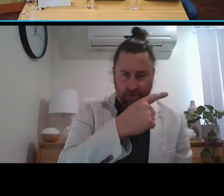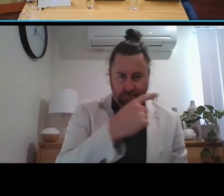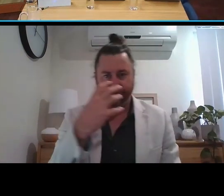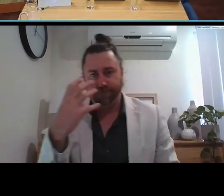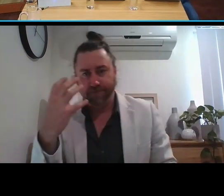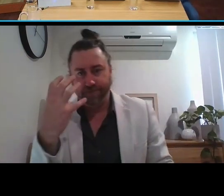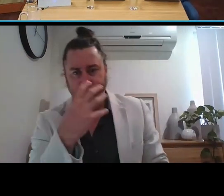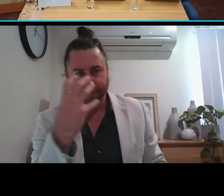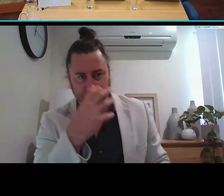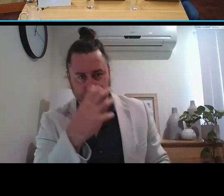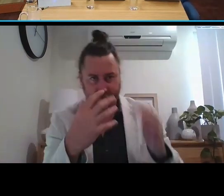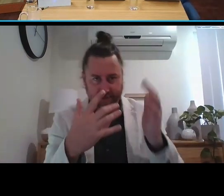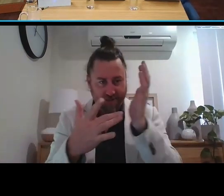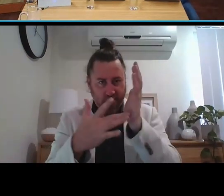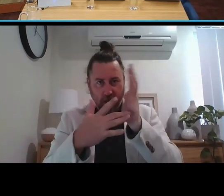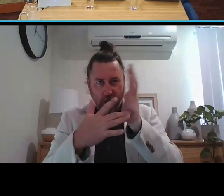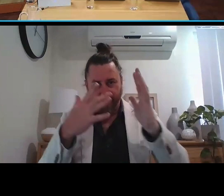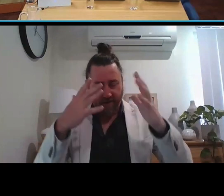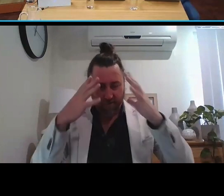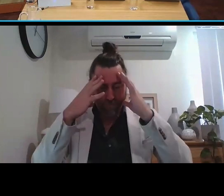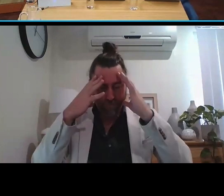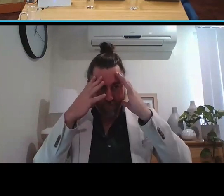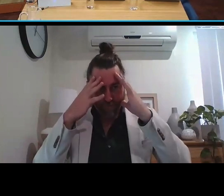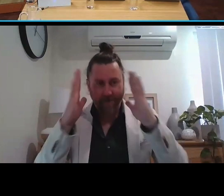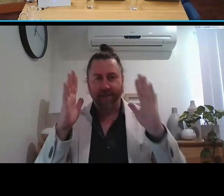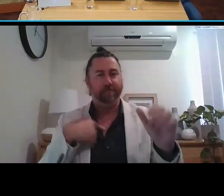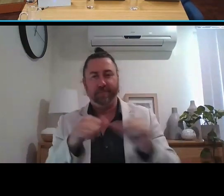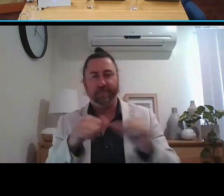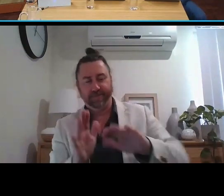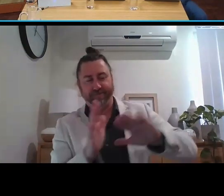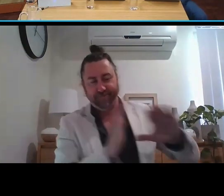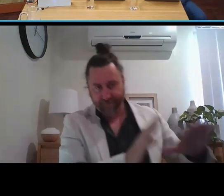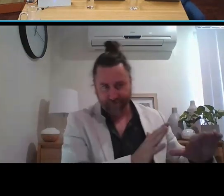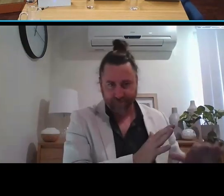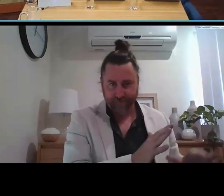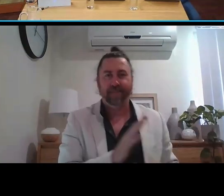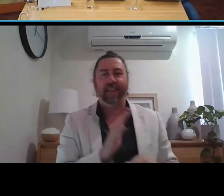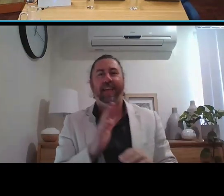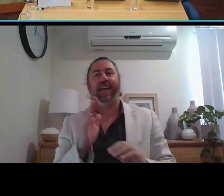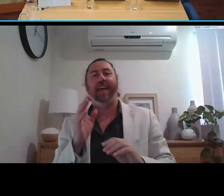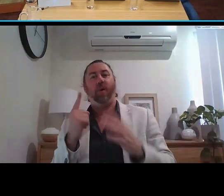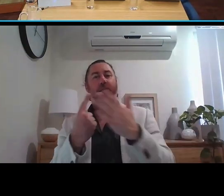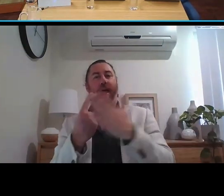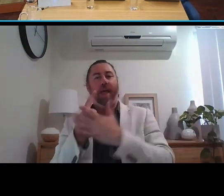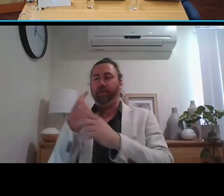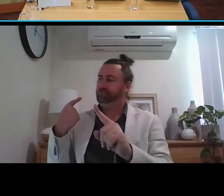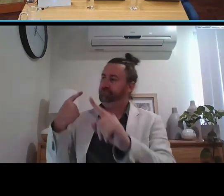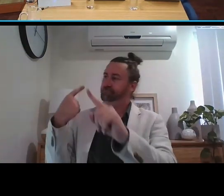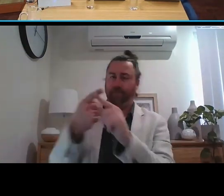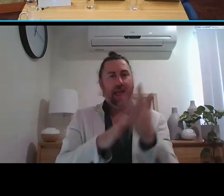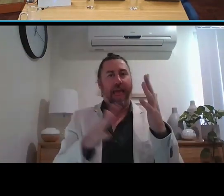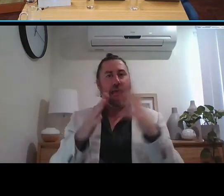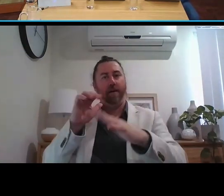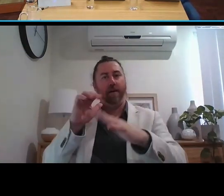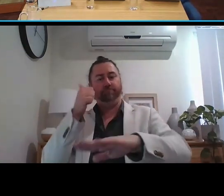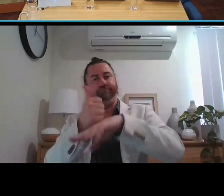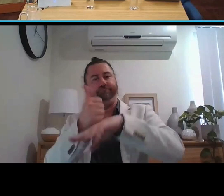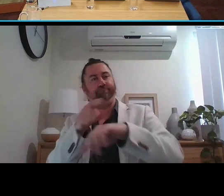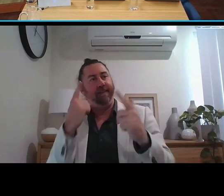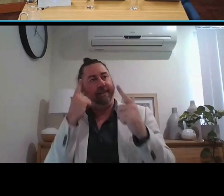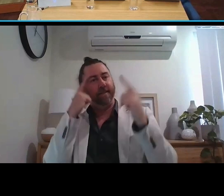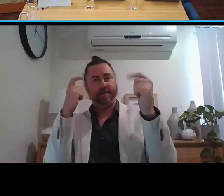if you like. I thought it might be helpful just to take people along the plotted journey of the development of star ratings to let you know how we got